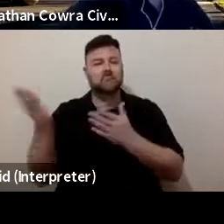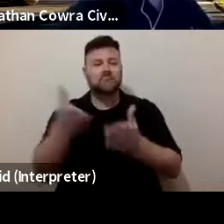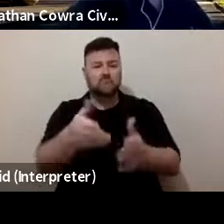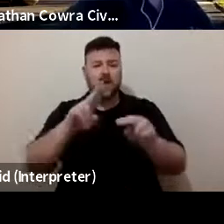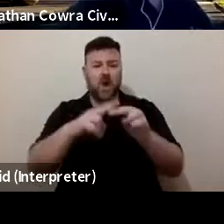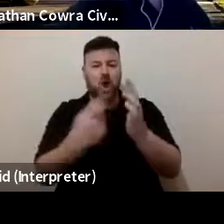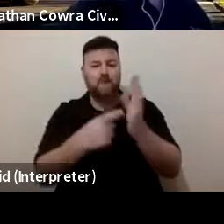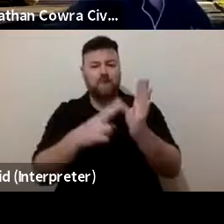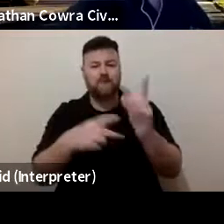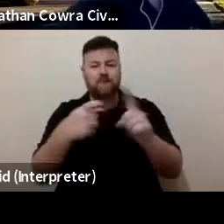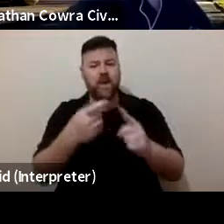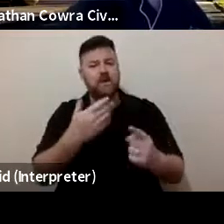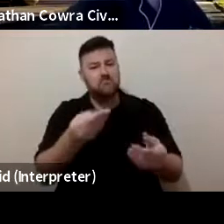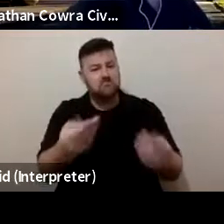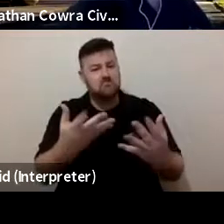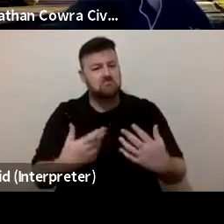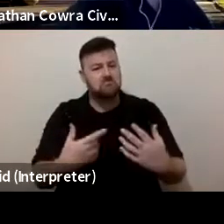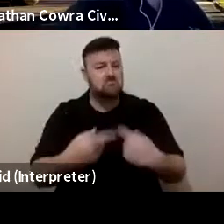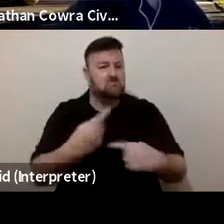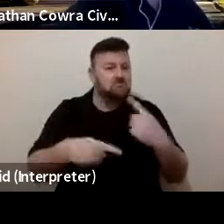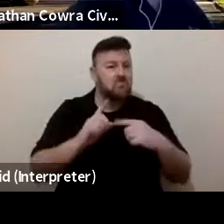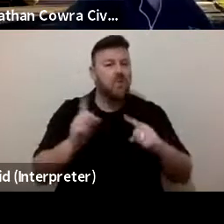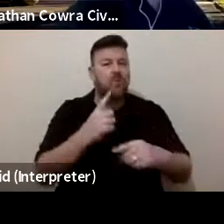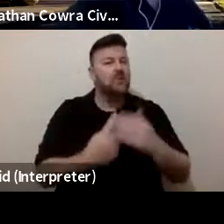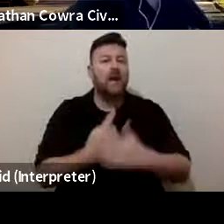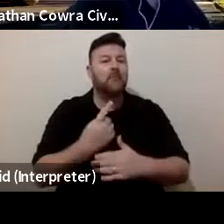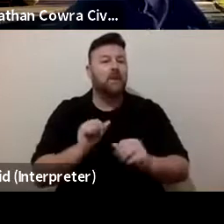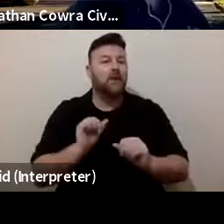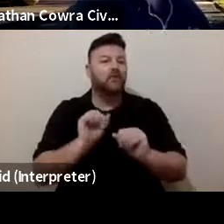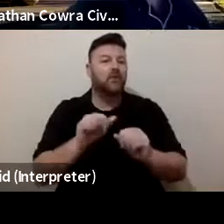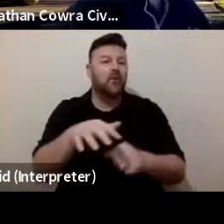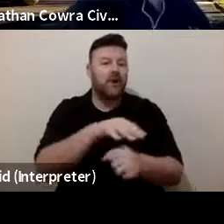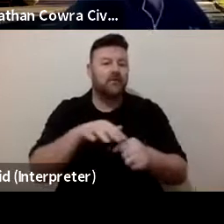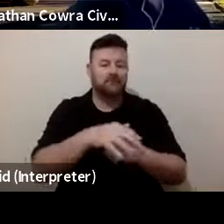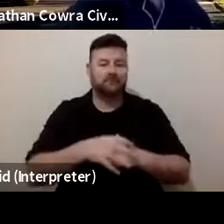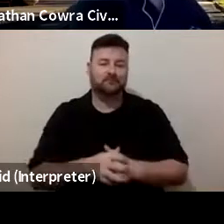an update from your world and the Creative Leadership